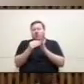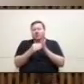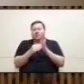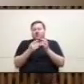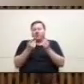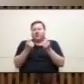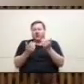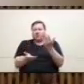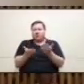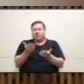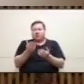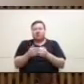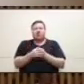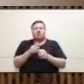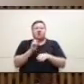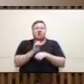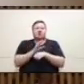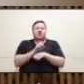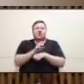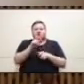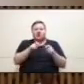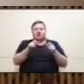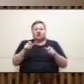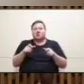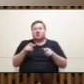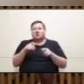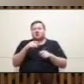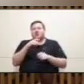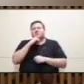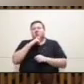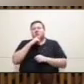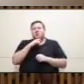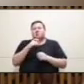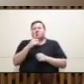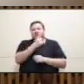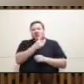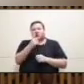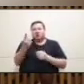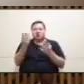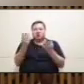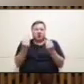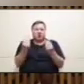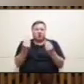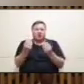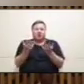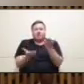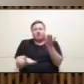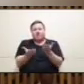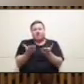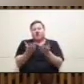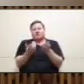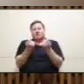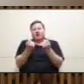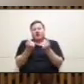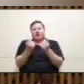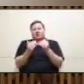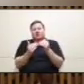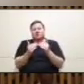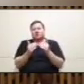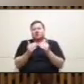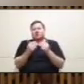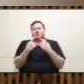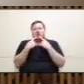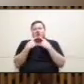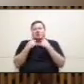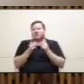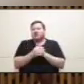balanced, the consultants were using each and any figure to balance our financial statements. Hence,